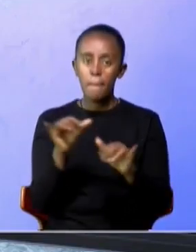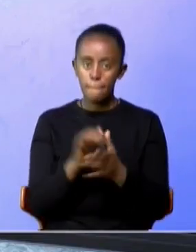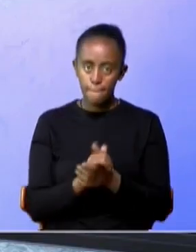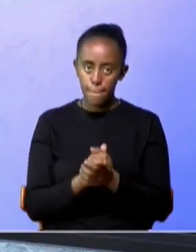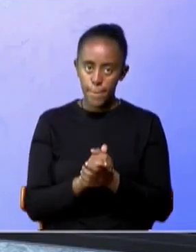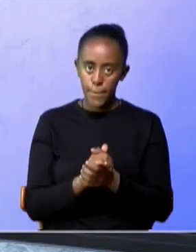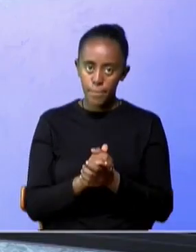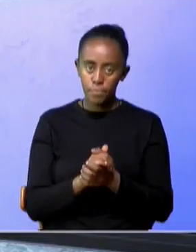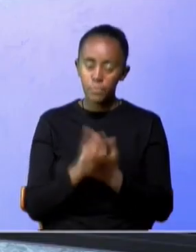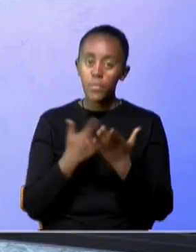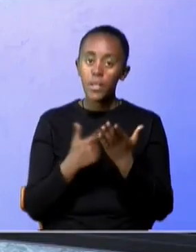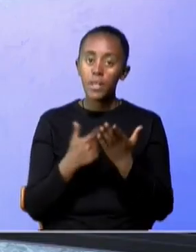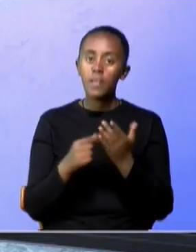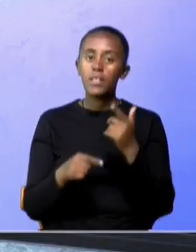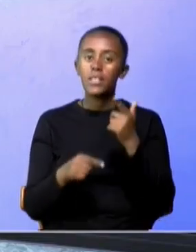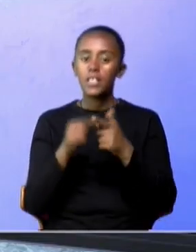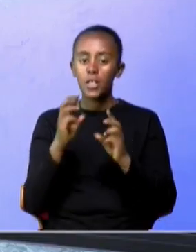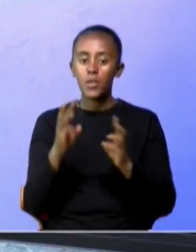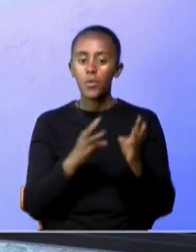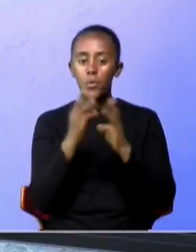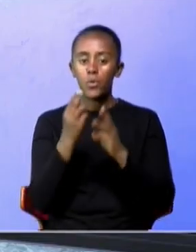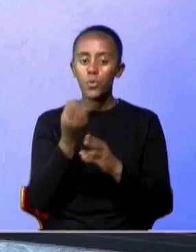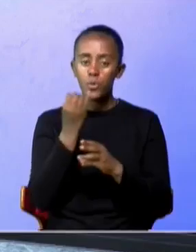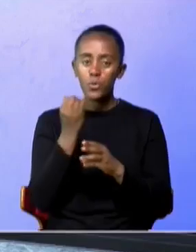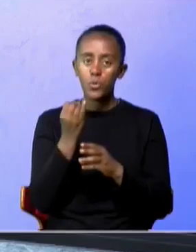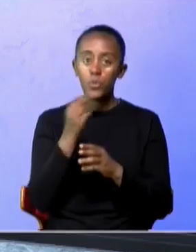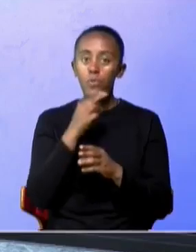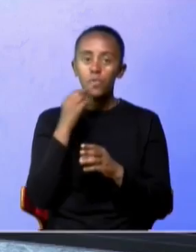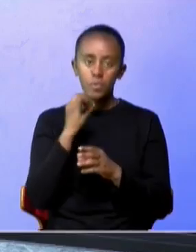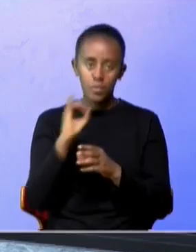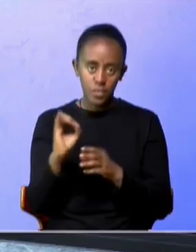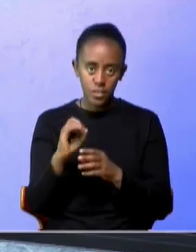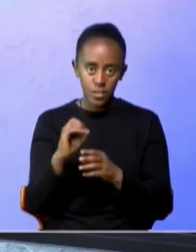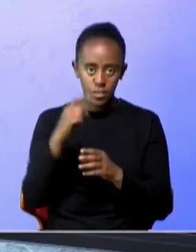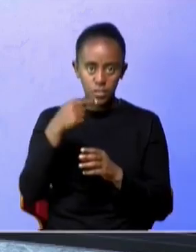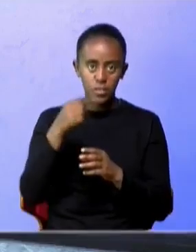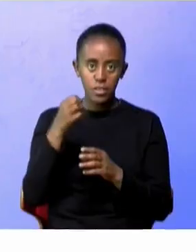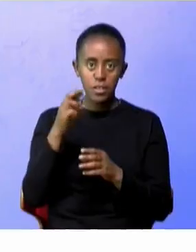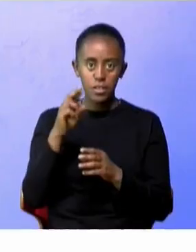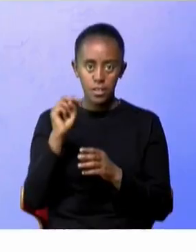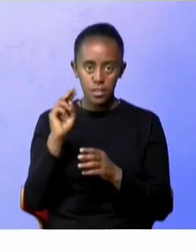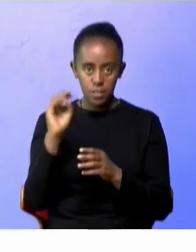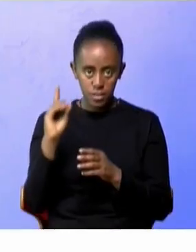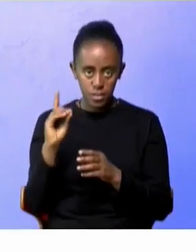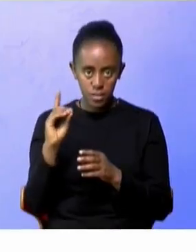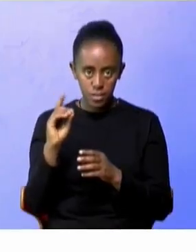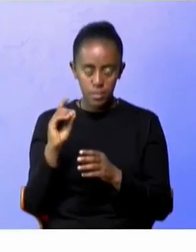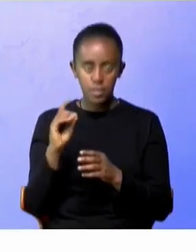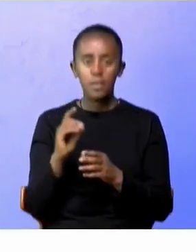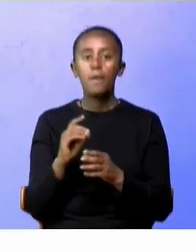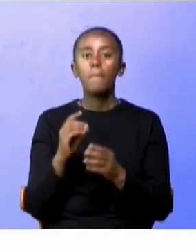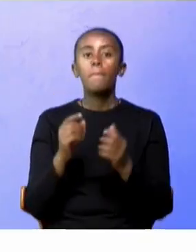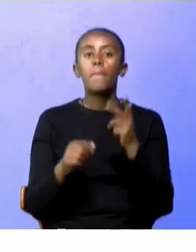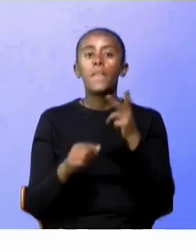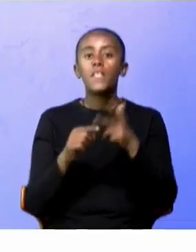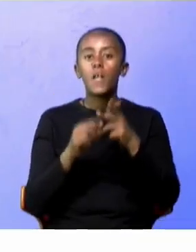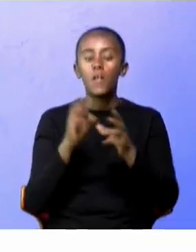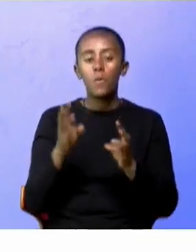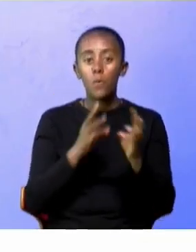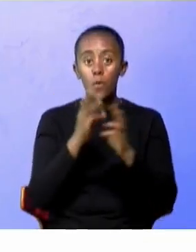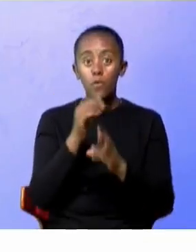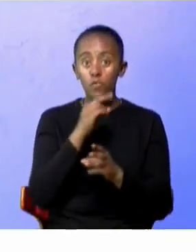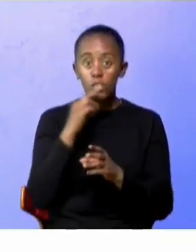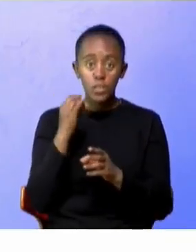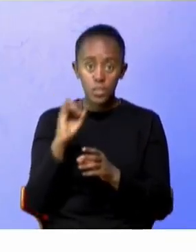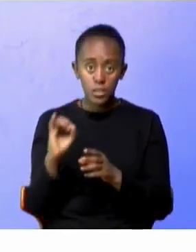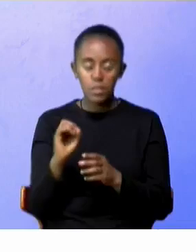So this is the second way we use gerunds. What about the third way? The third way we use gerund is